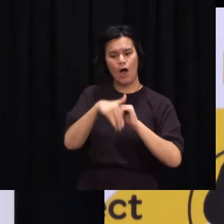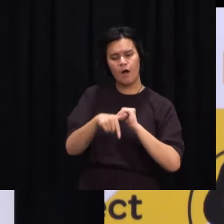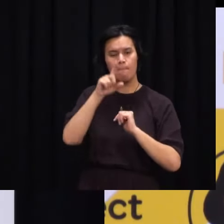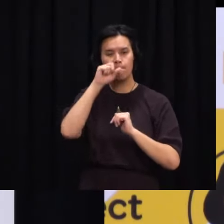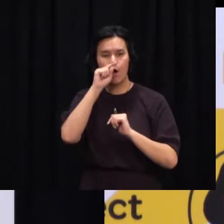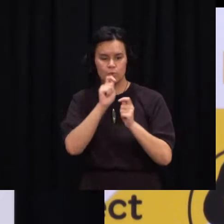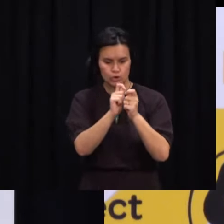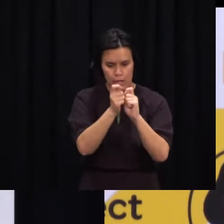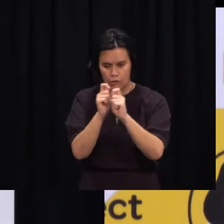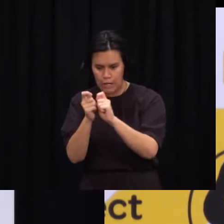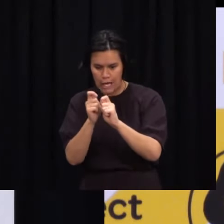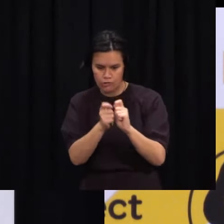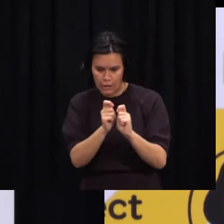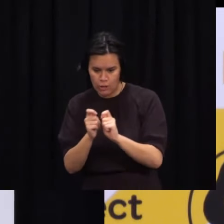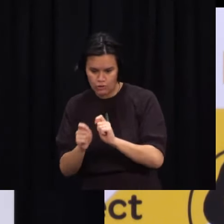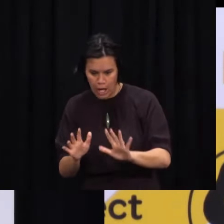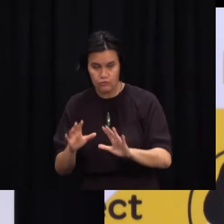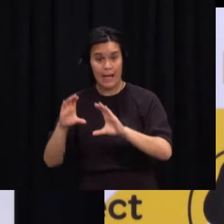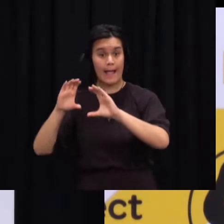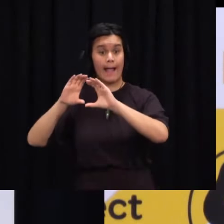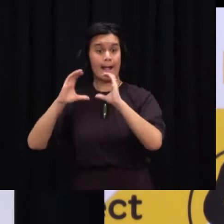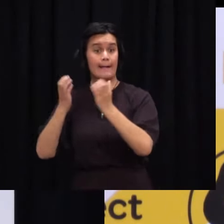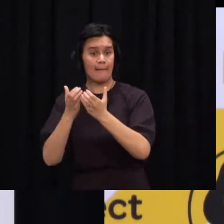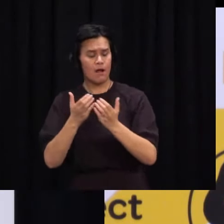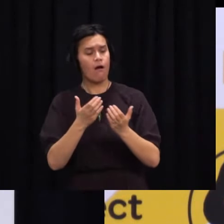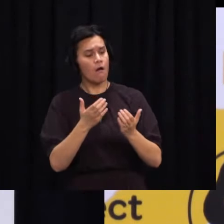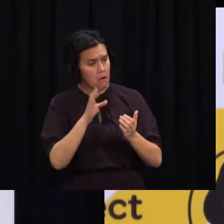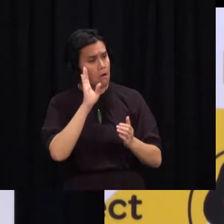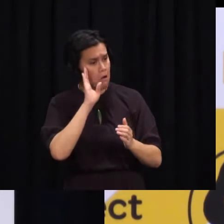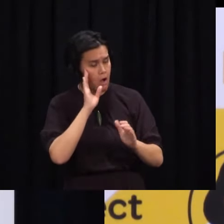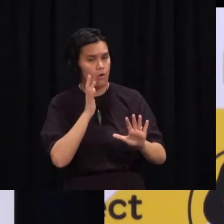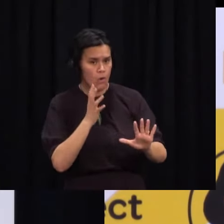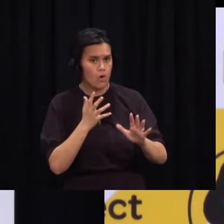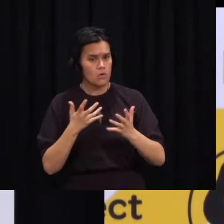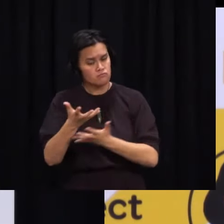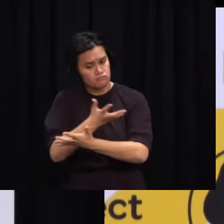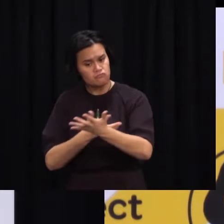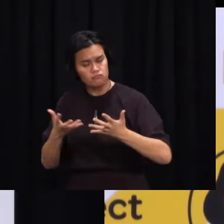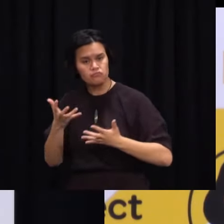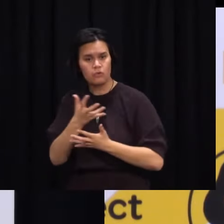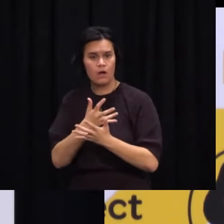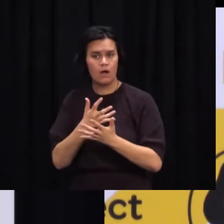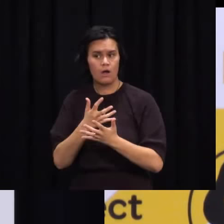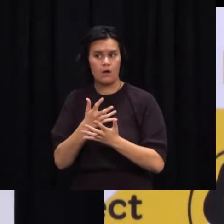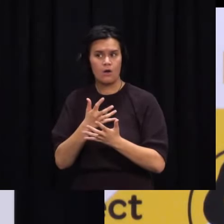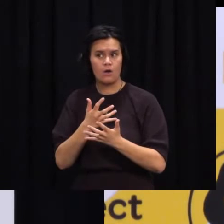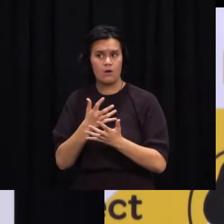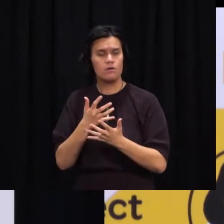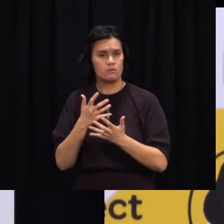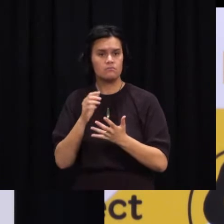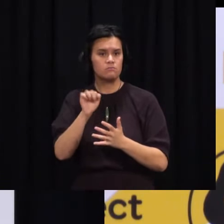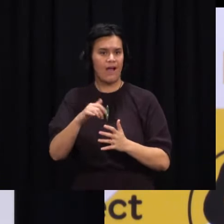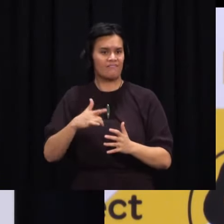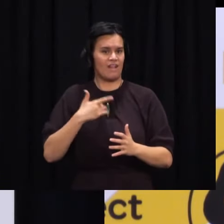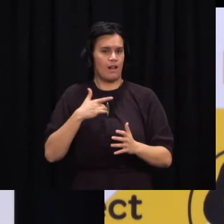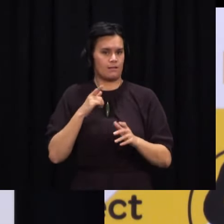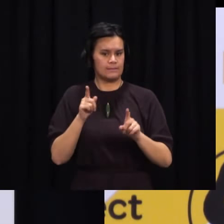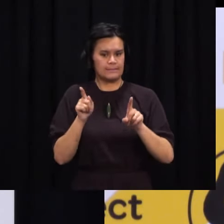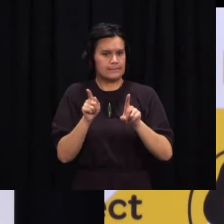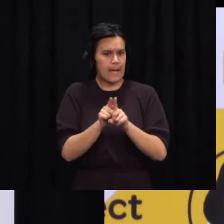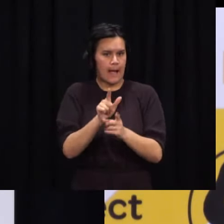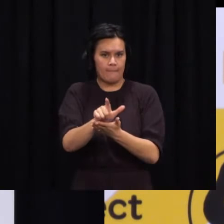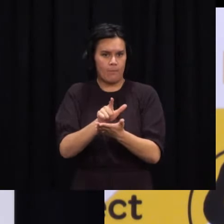heard by the Cabinet, and we've not made moves beyond the scope of the original bill that went to the public and that originally